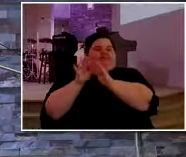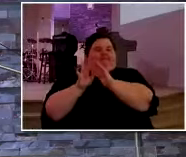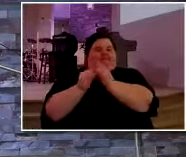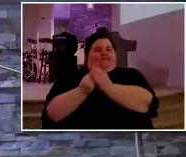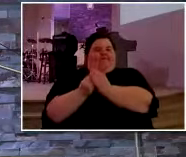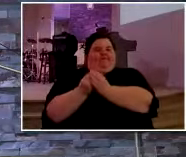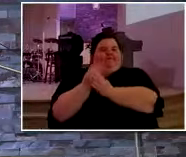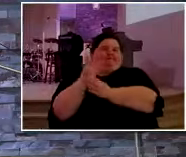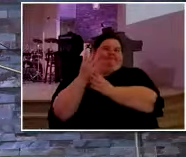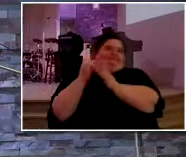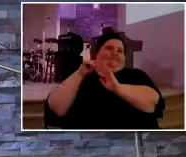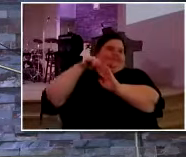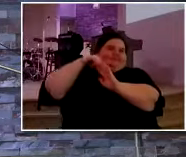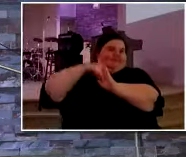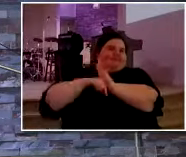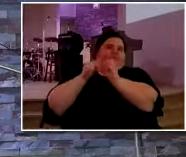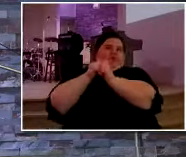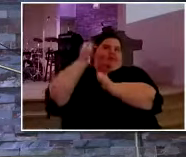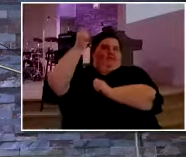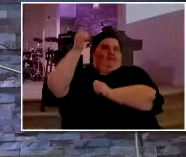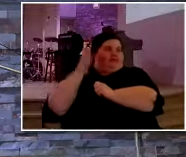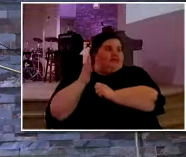Jesus said, ye shall be witnesses.